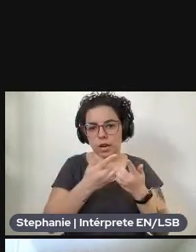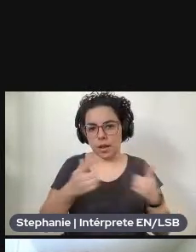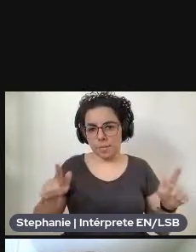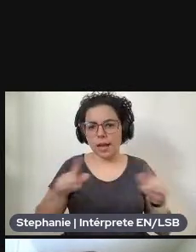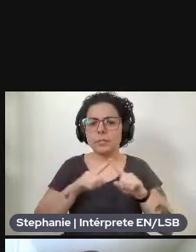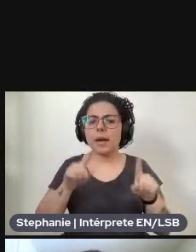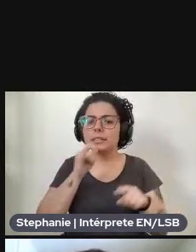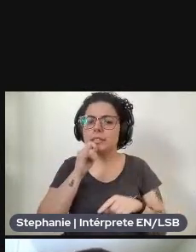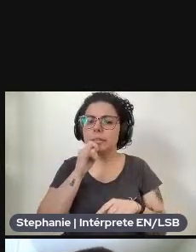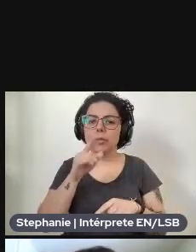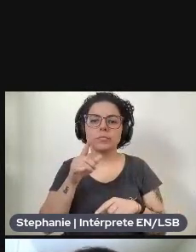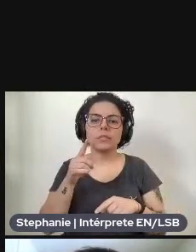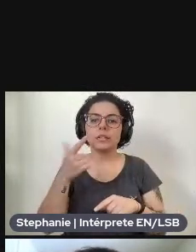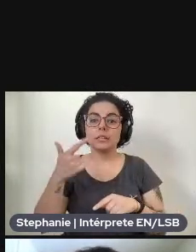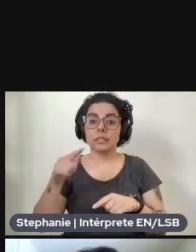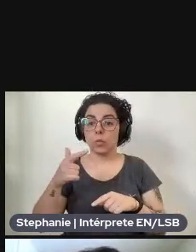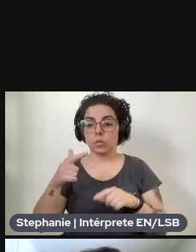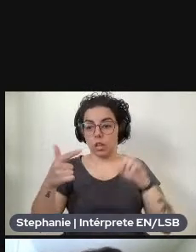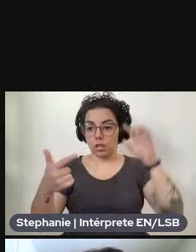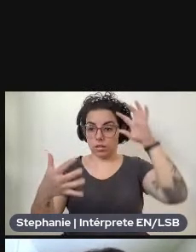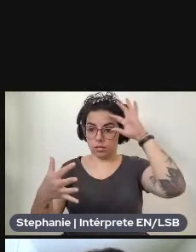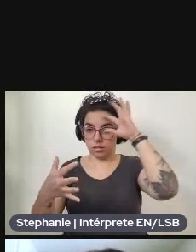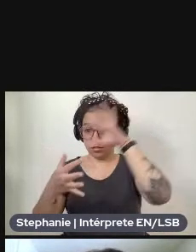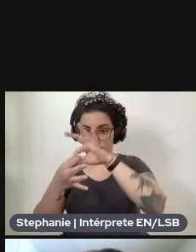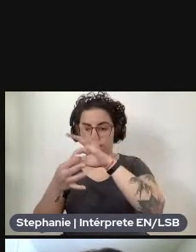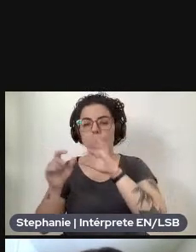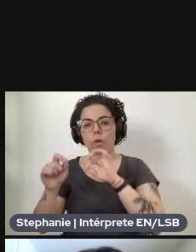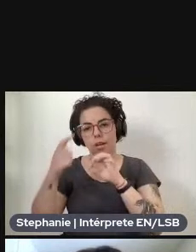link between cognition and expression.